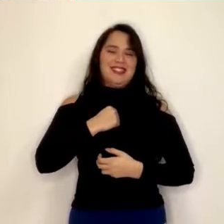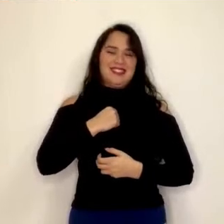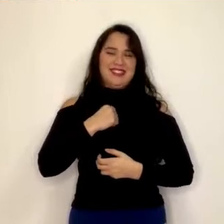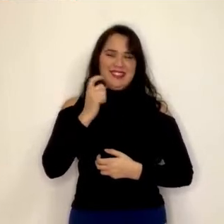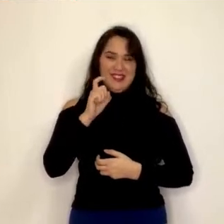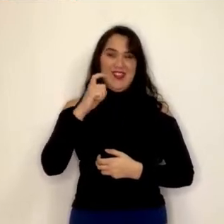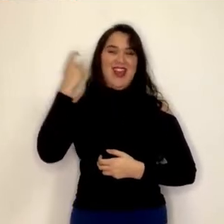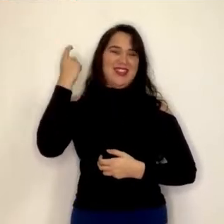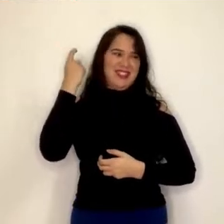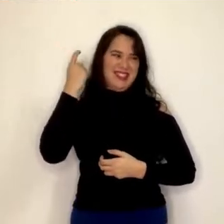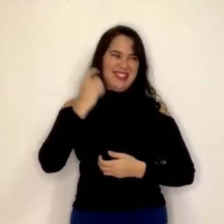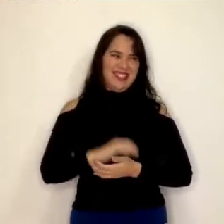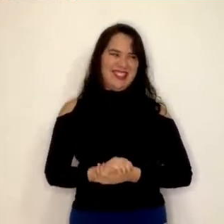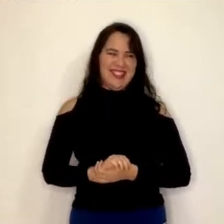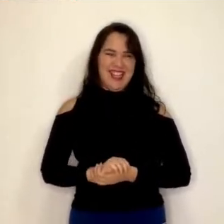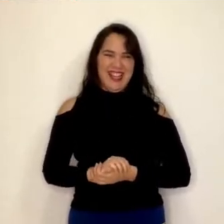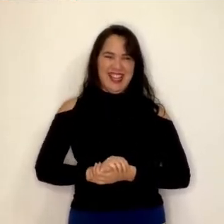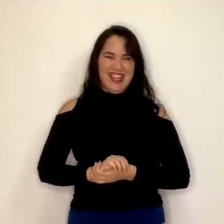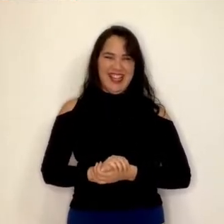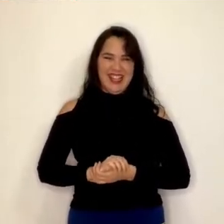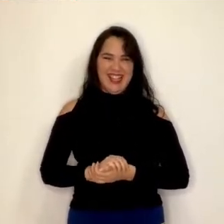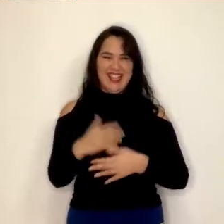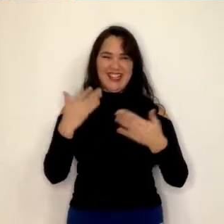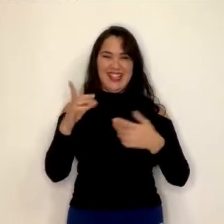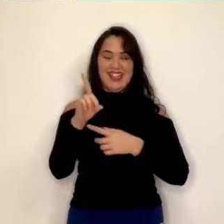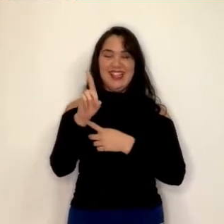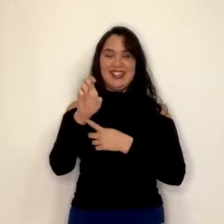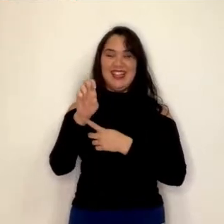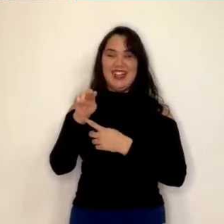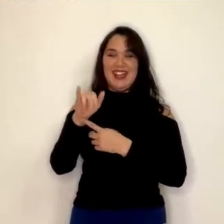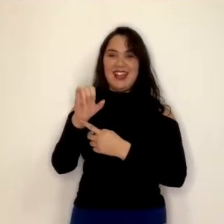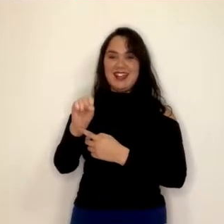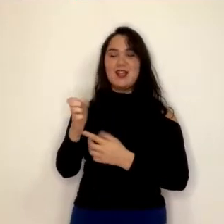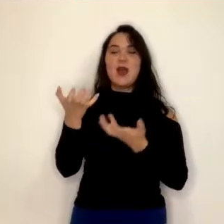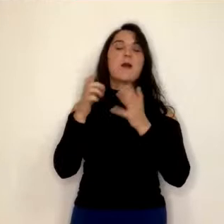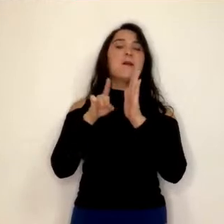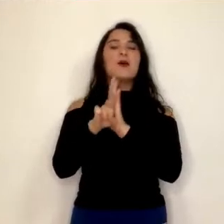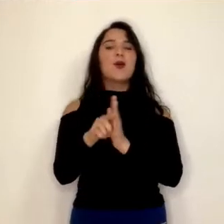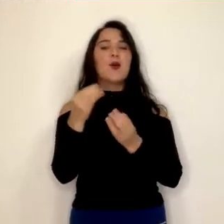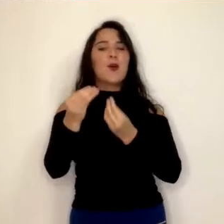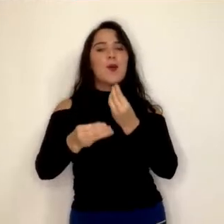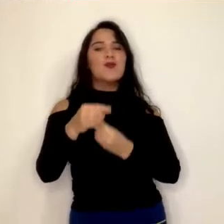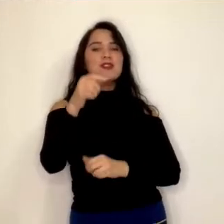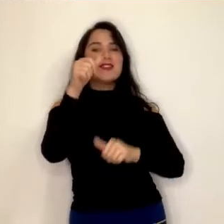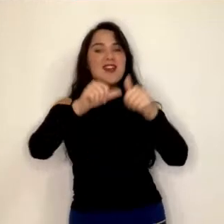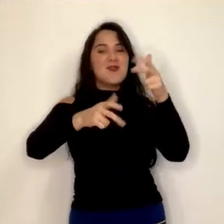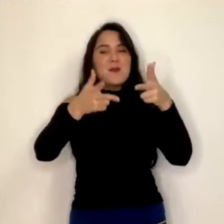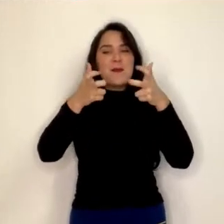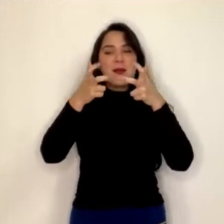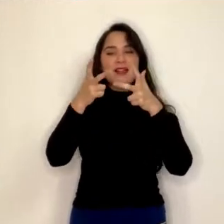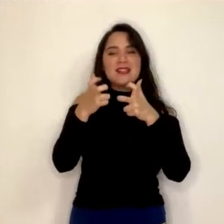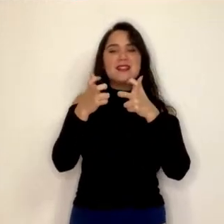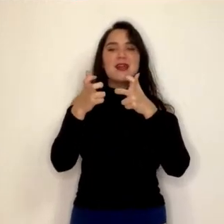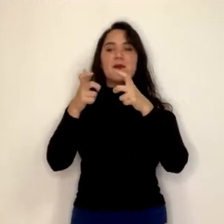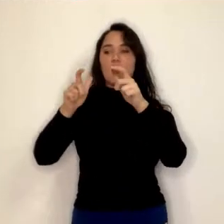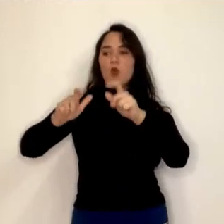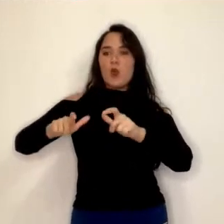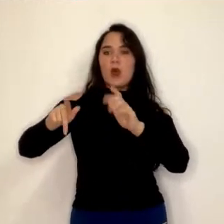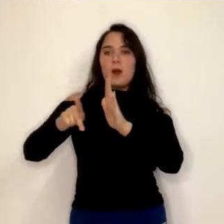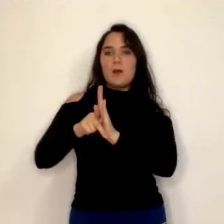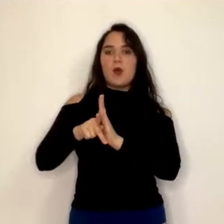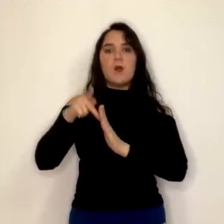I just feel so much like I do miss my former